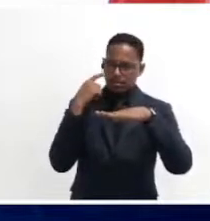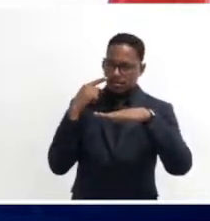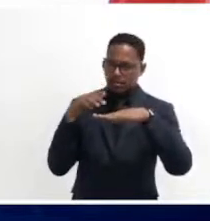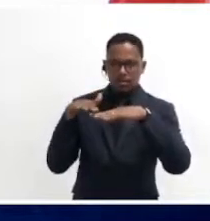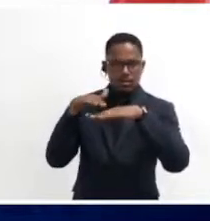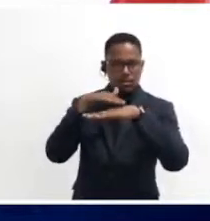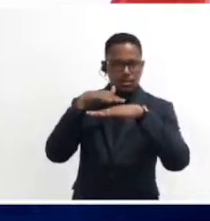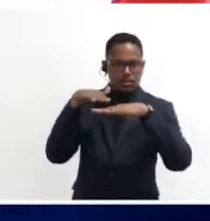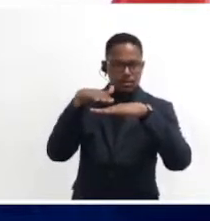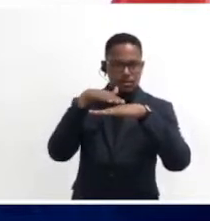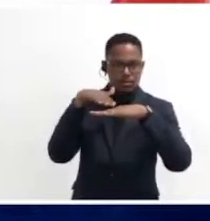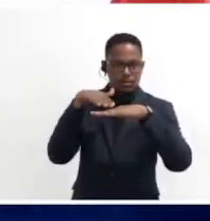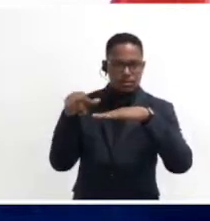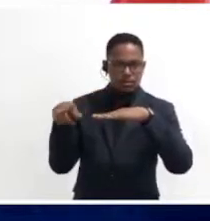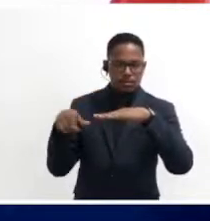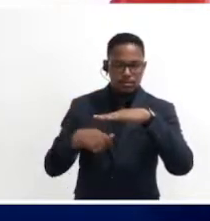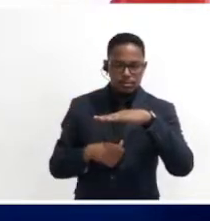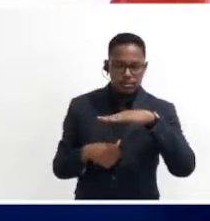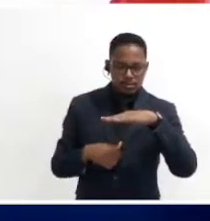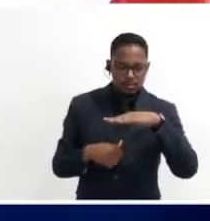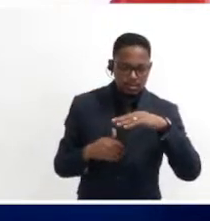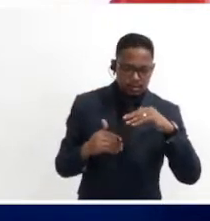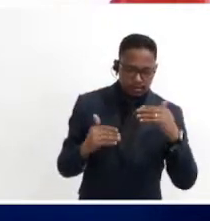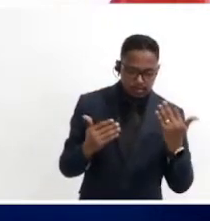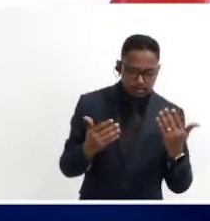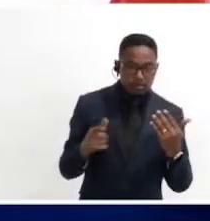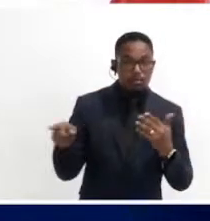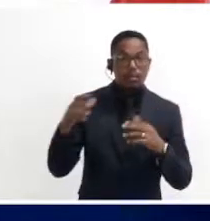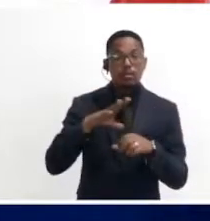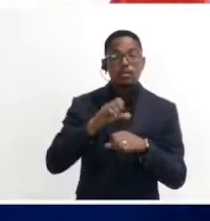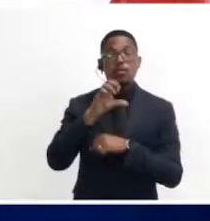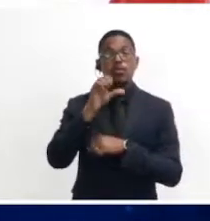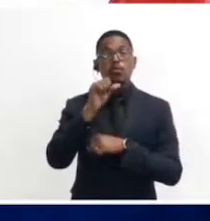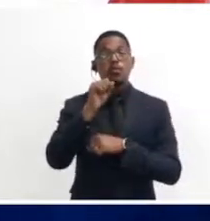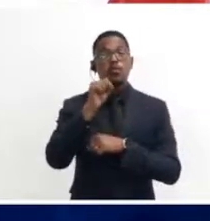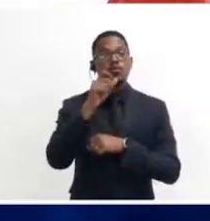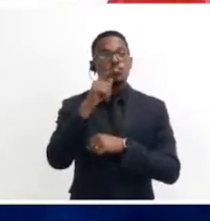to a substrate, a small substrate.